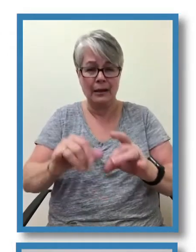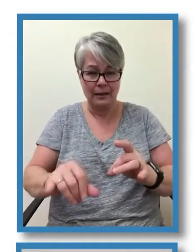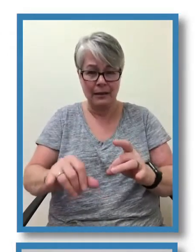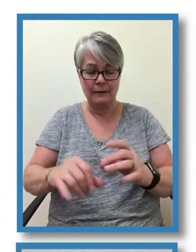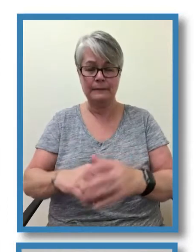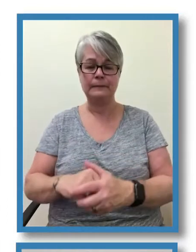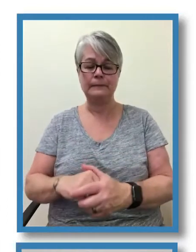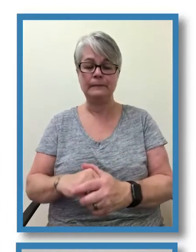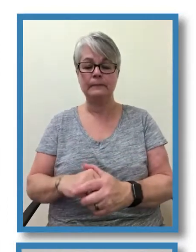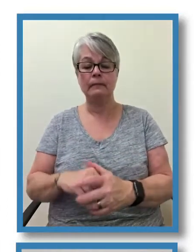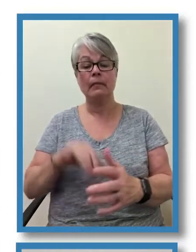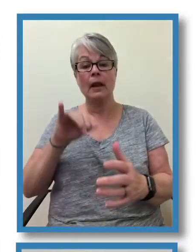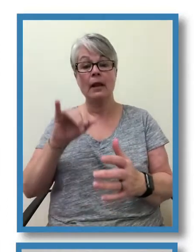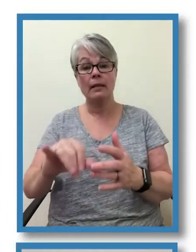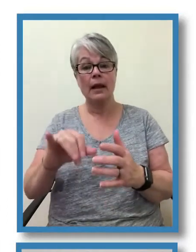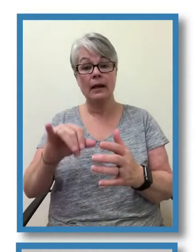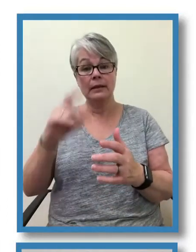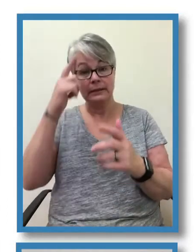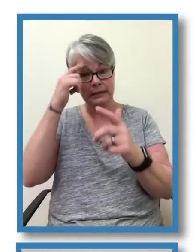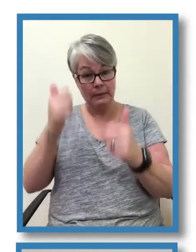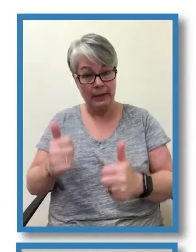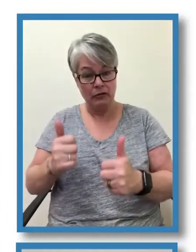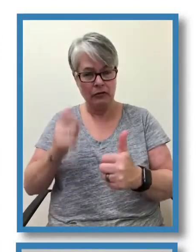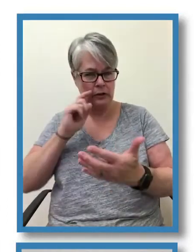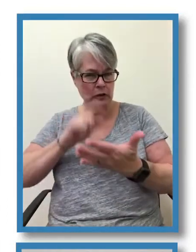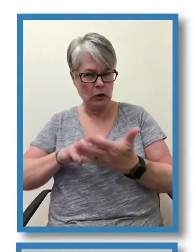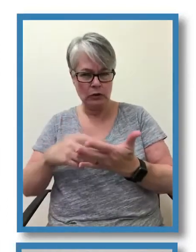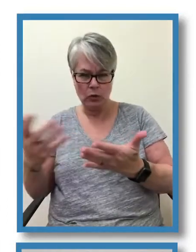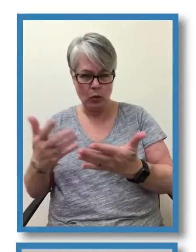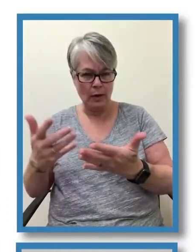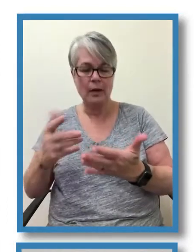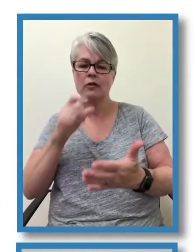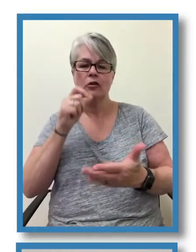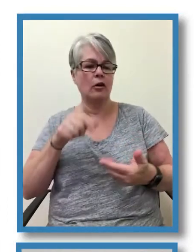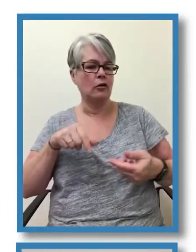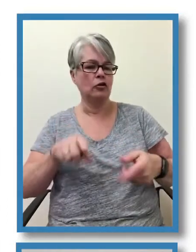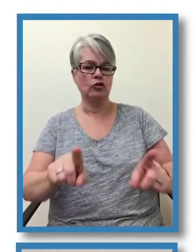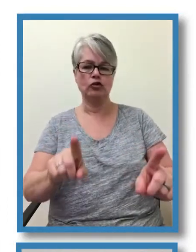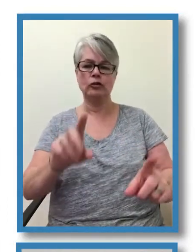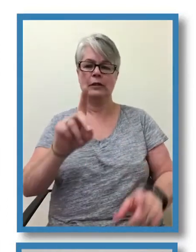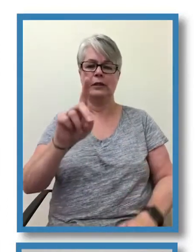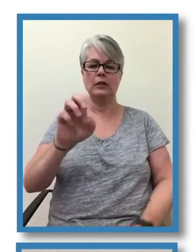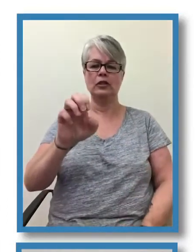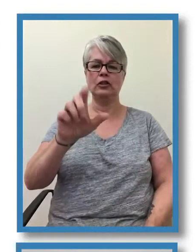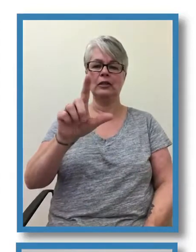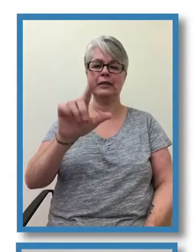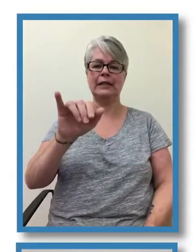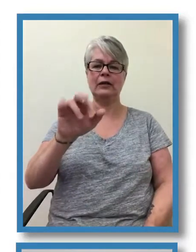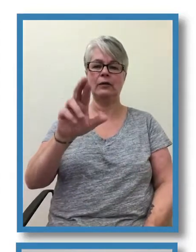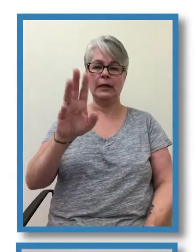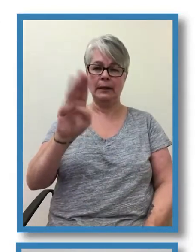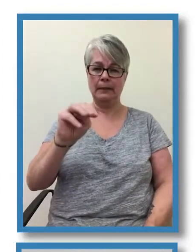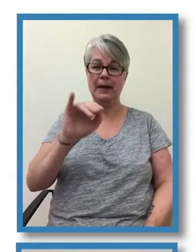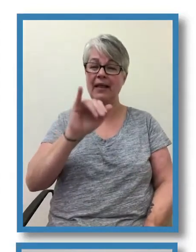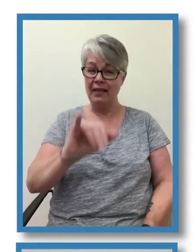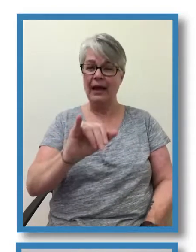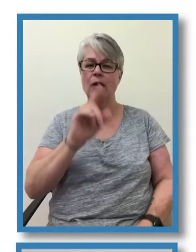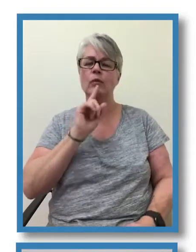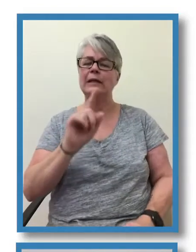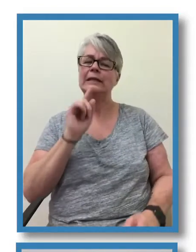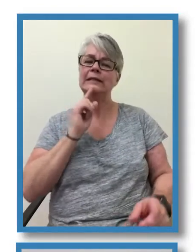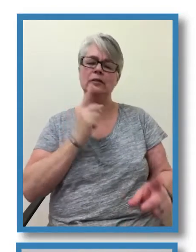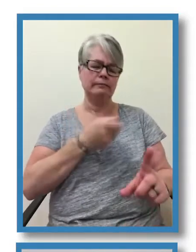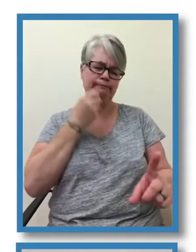occurs often after an acute illness in an older person or after surgery, or in response to anesthesia